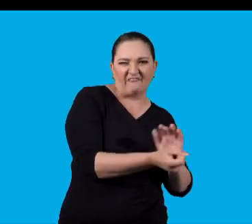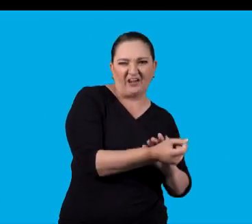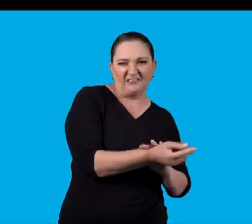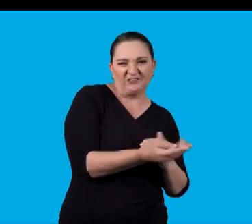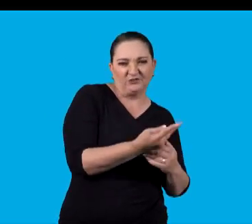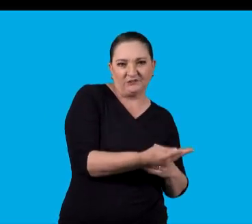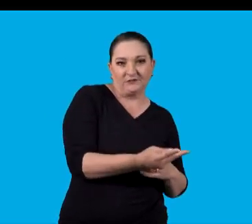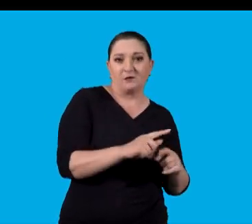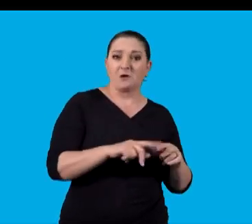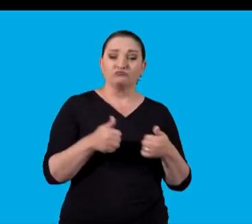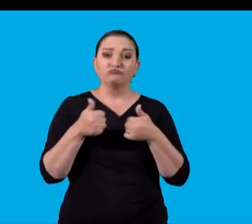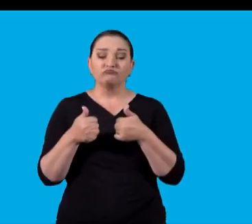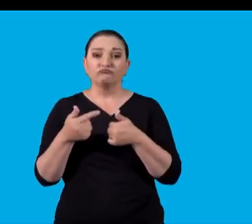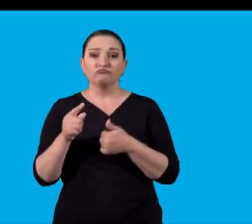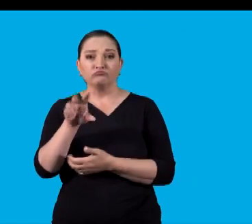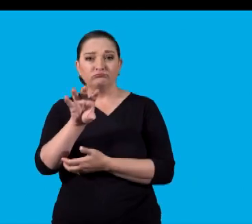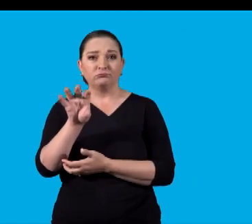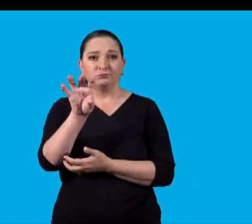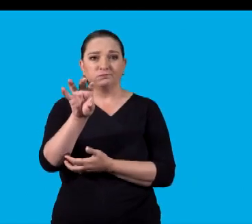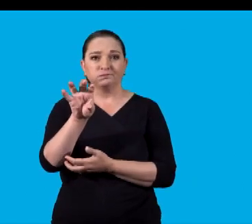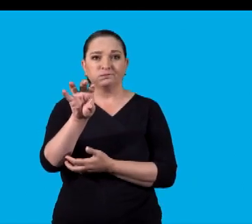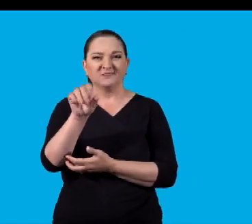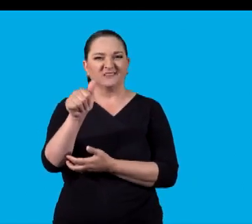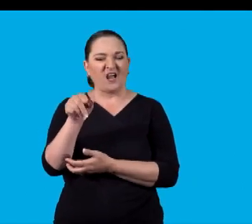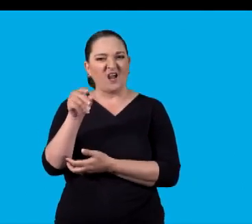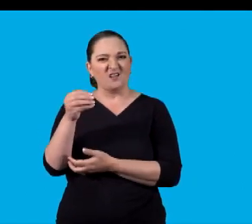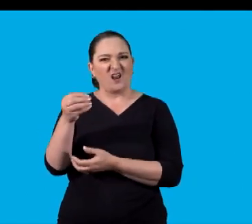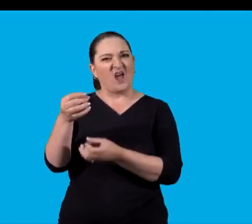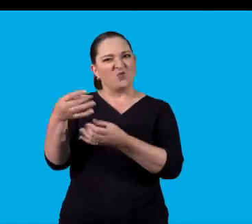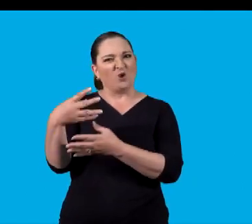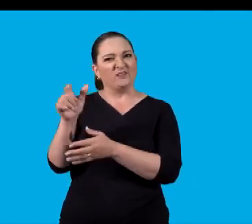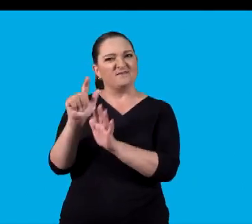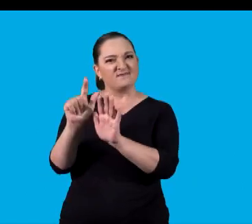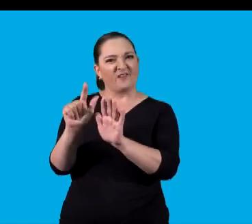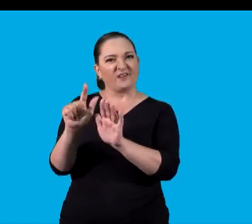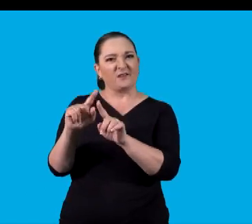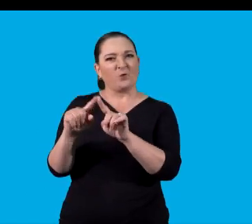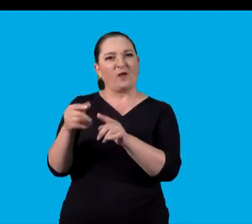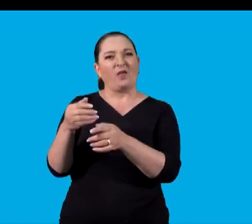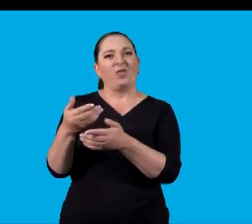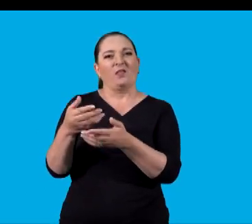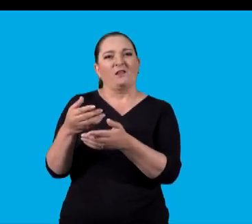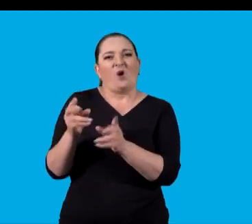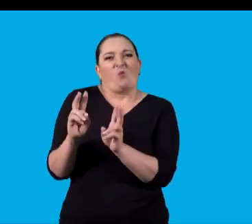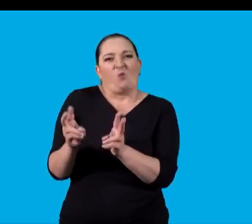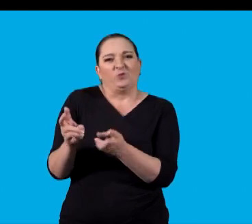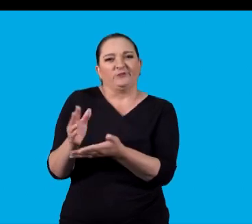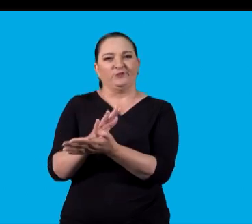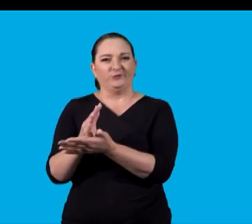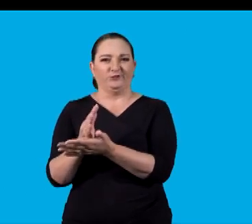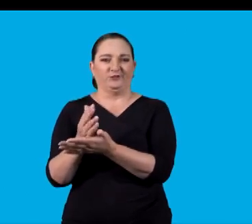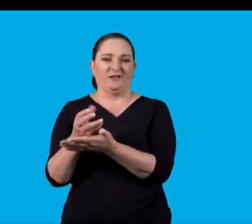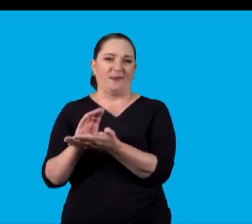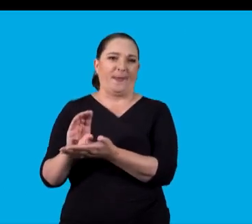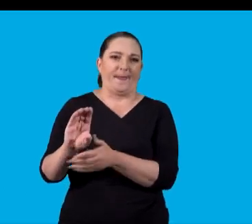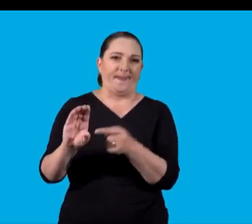activities. But in order for us to do that, it would be good if we can open note number 7, that is the ordinary share